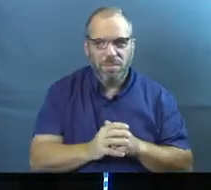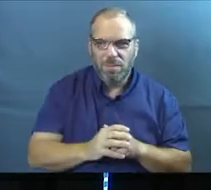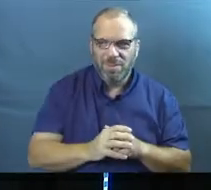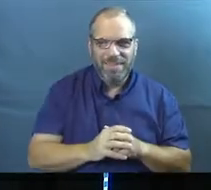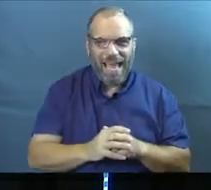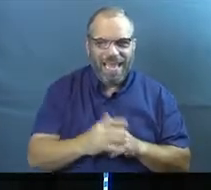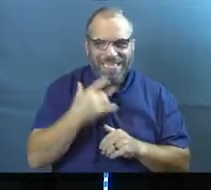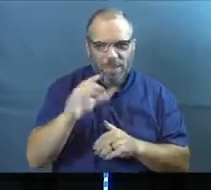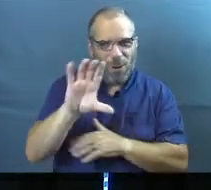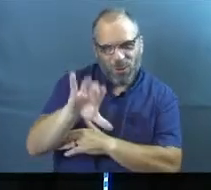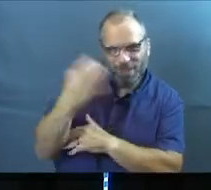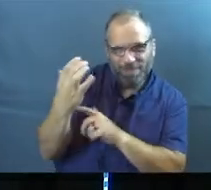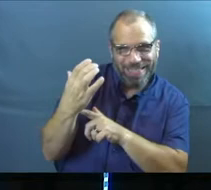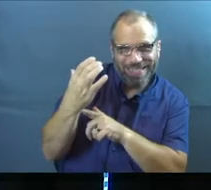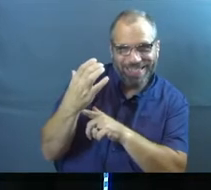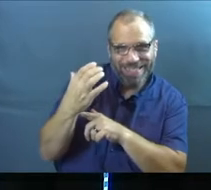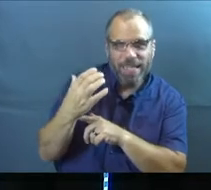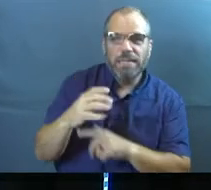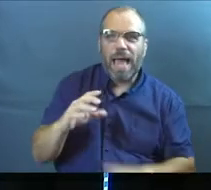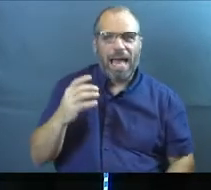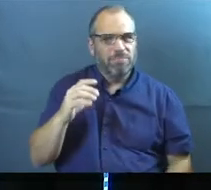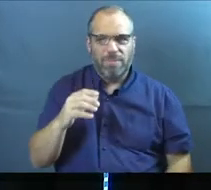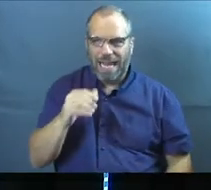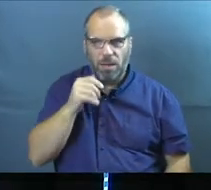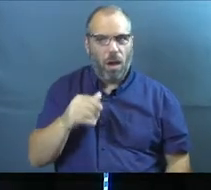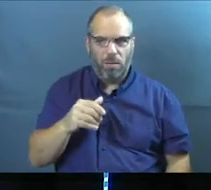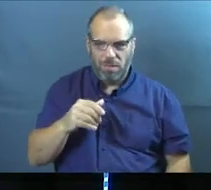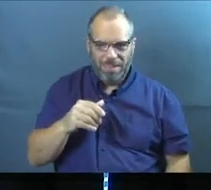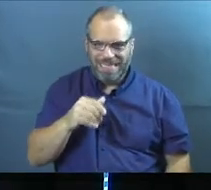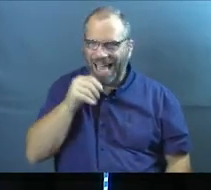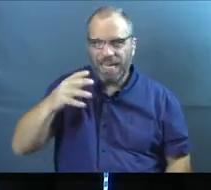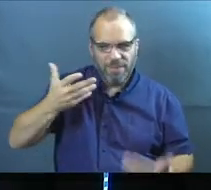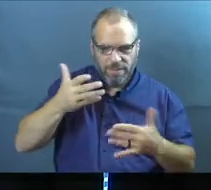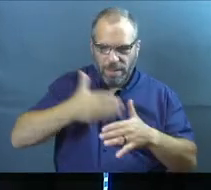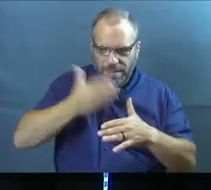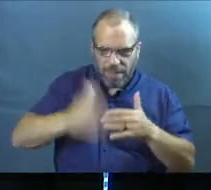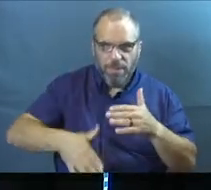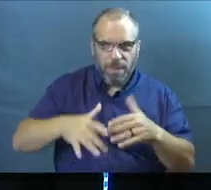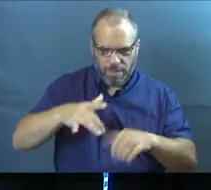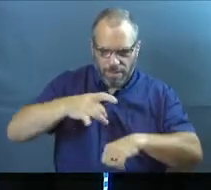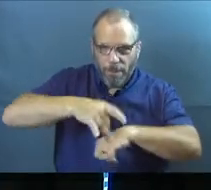Got to tell a little thing about Christmas. Now, I know you're not even pumpkin spiced yet,